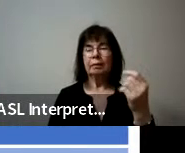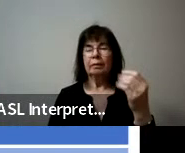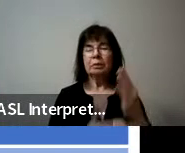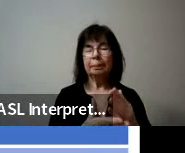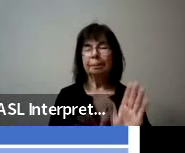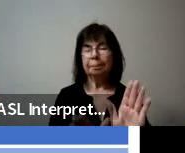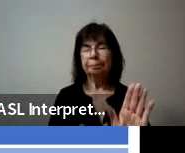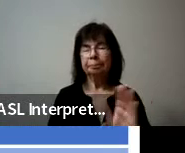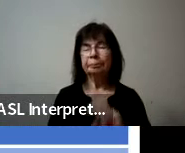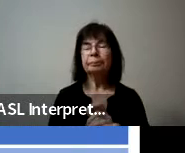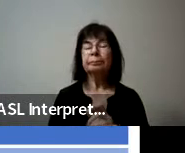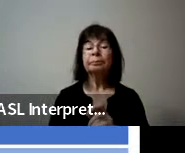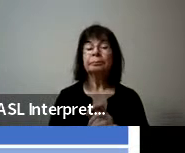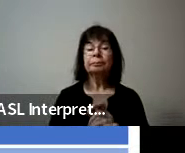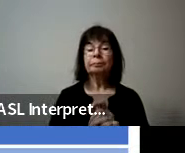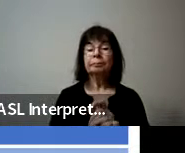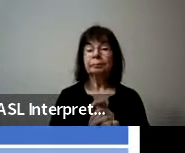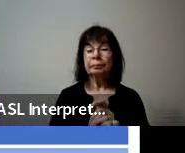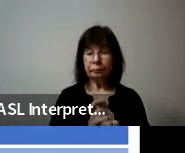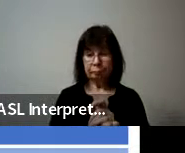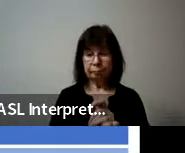There are also some